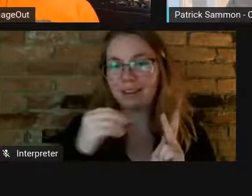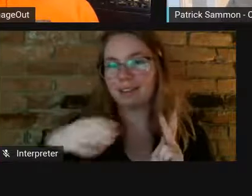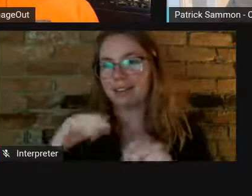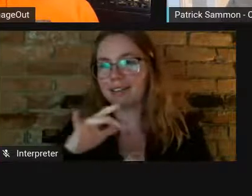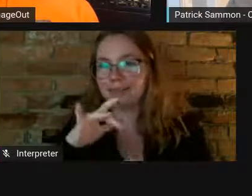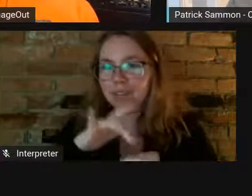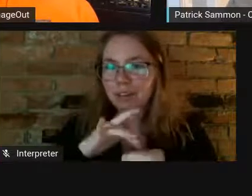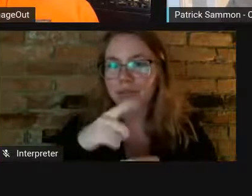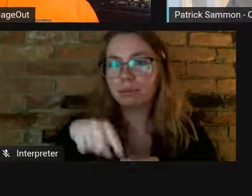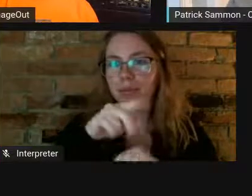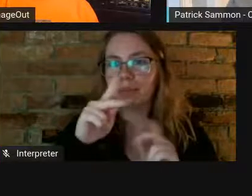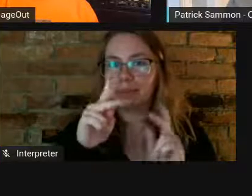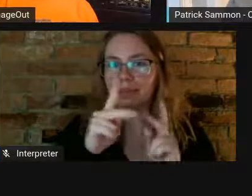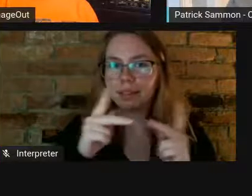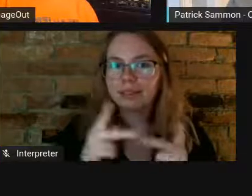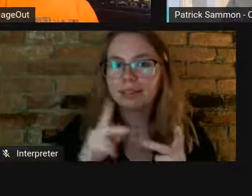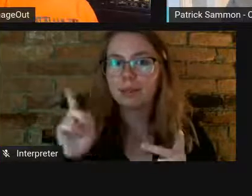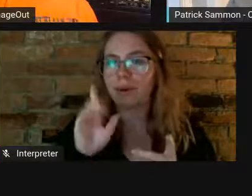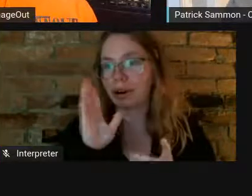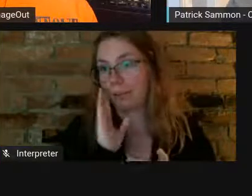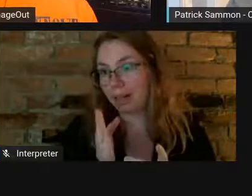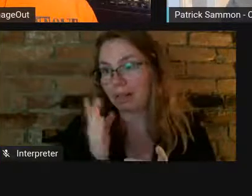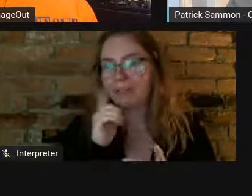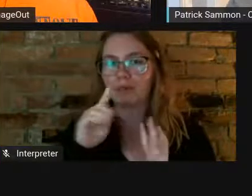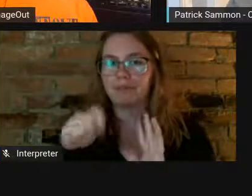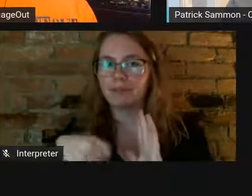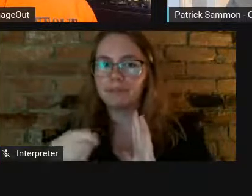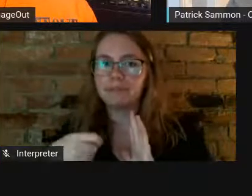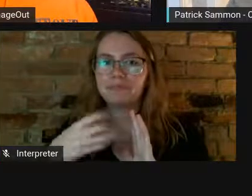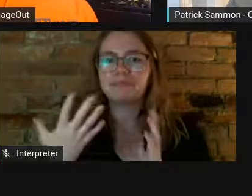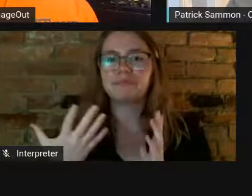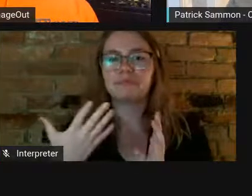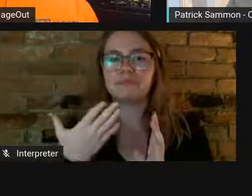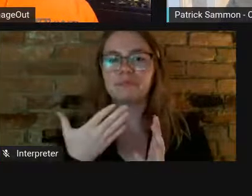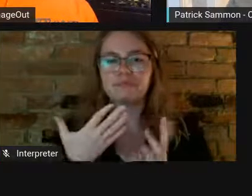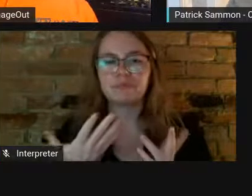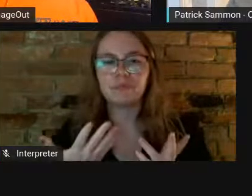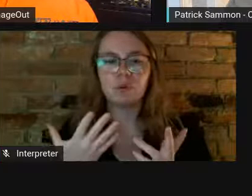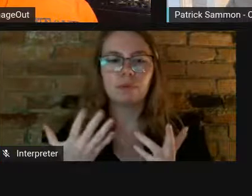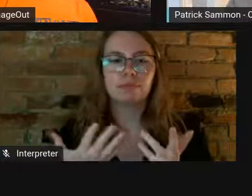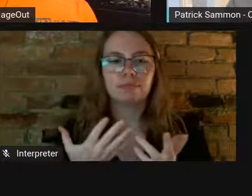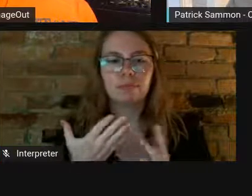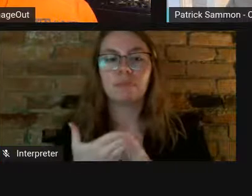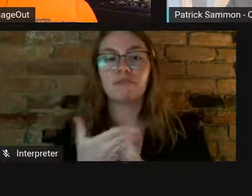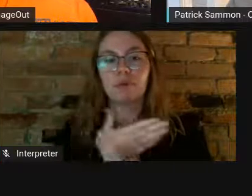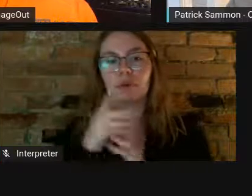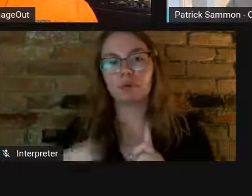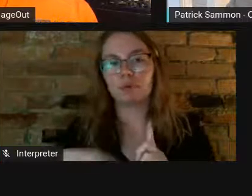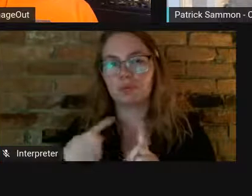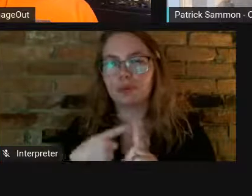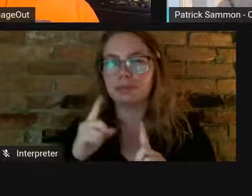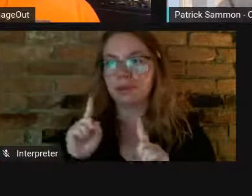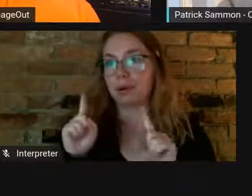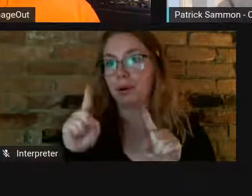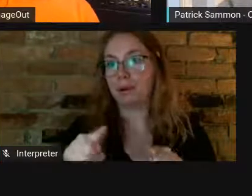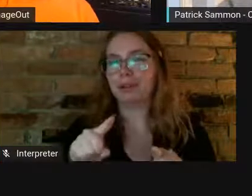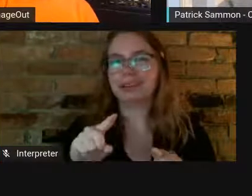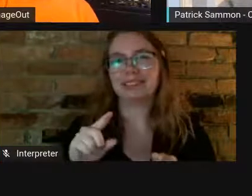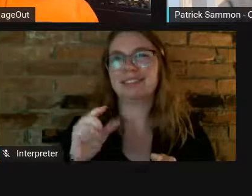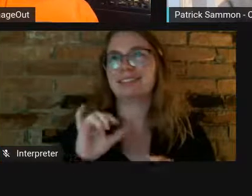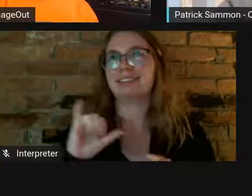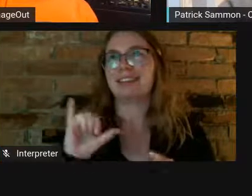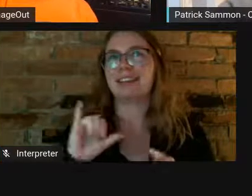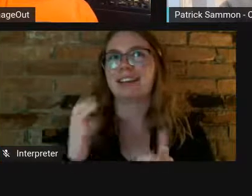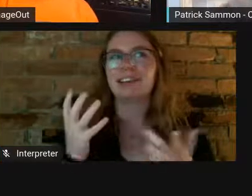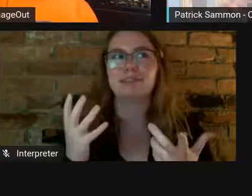that you plan to. So in a way, when you're going there, it's like a work in progress, for